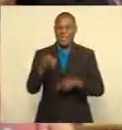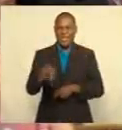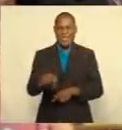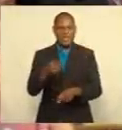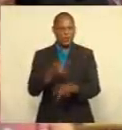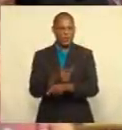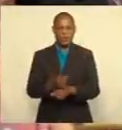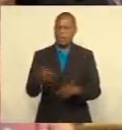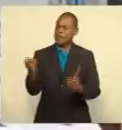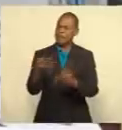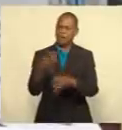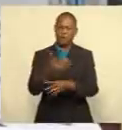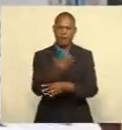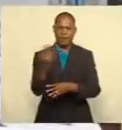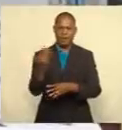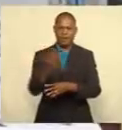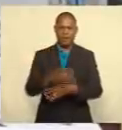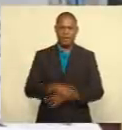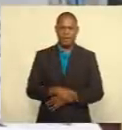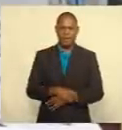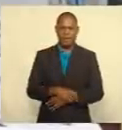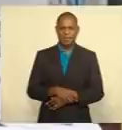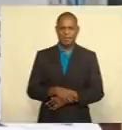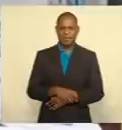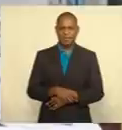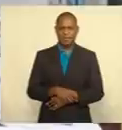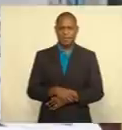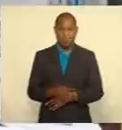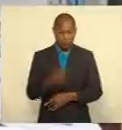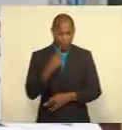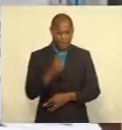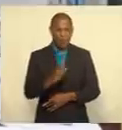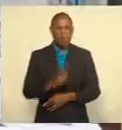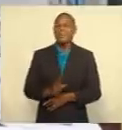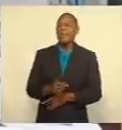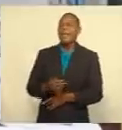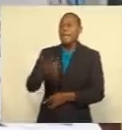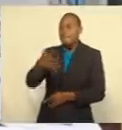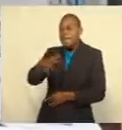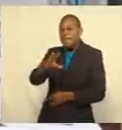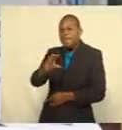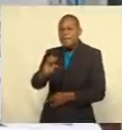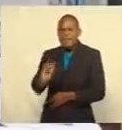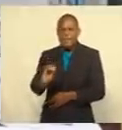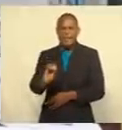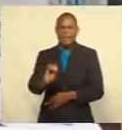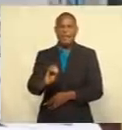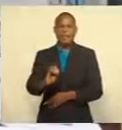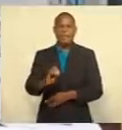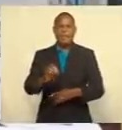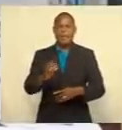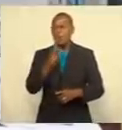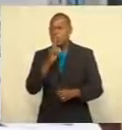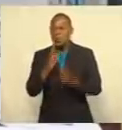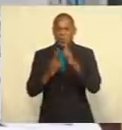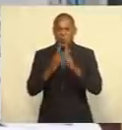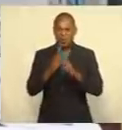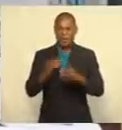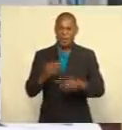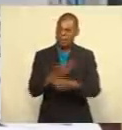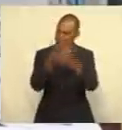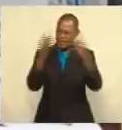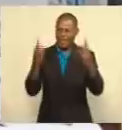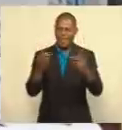special day for her. The day I was supposed to graduate was actually my 50th birthday. So everything was planned. Like I